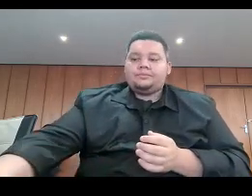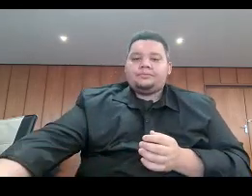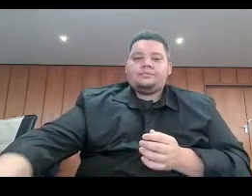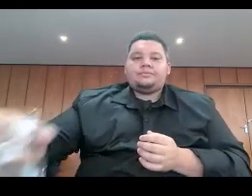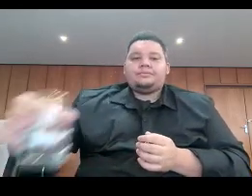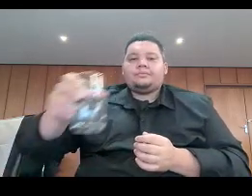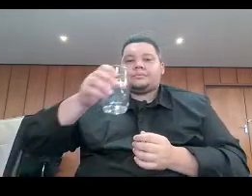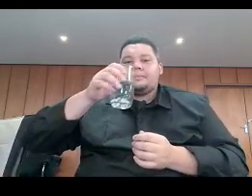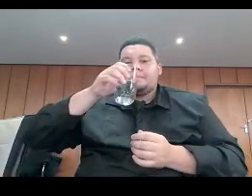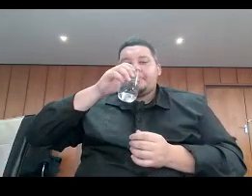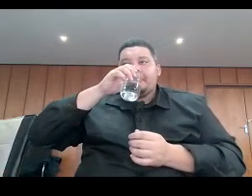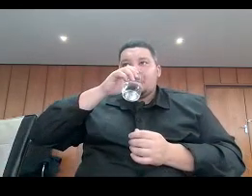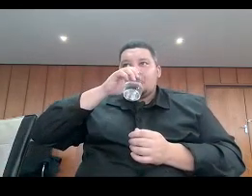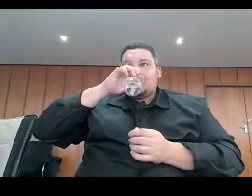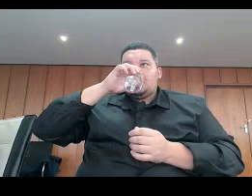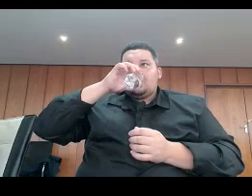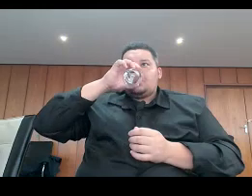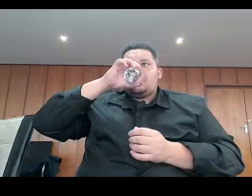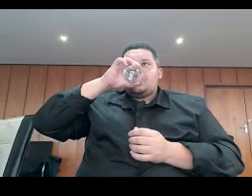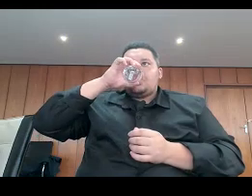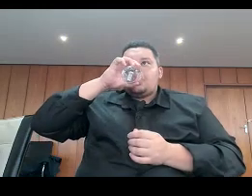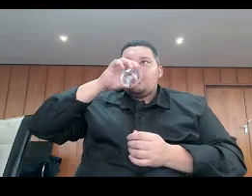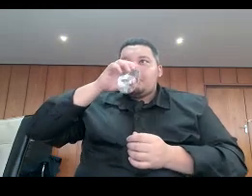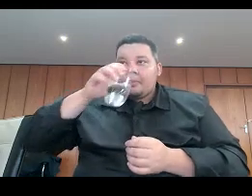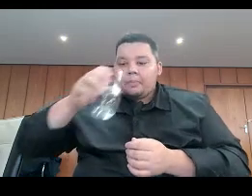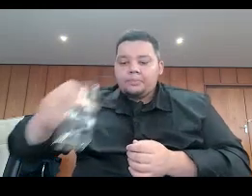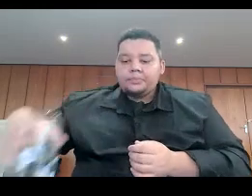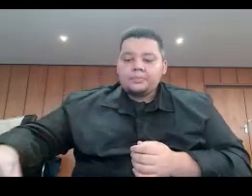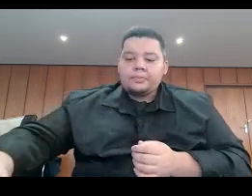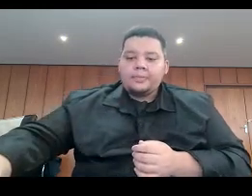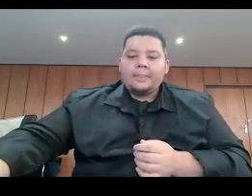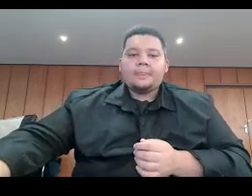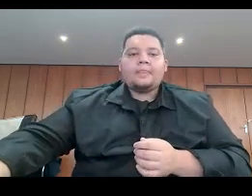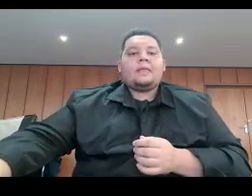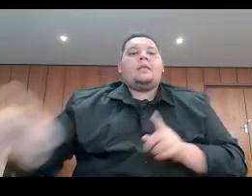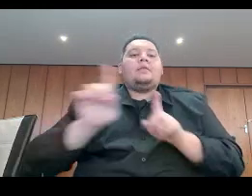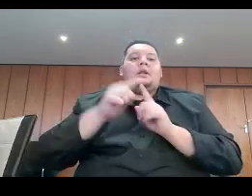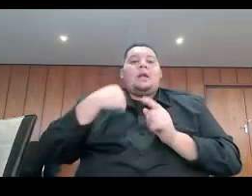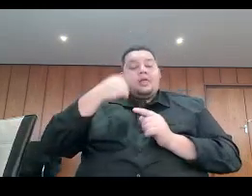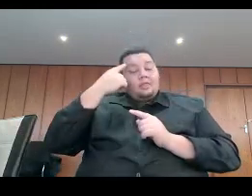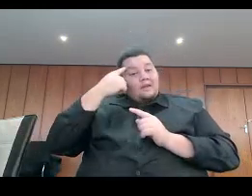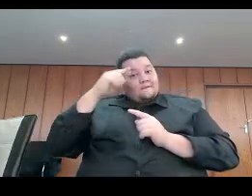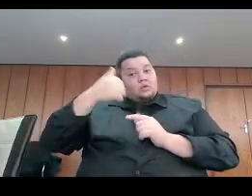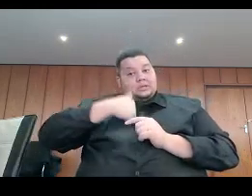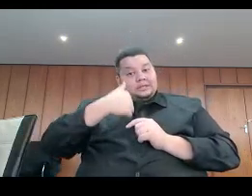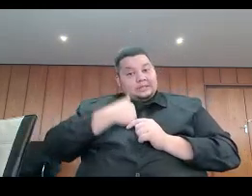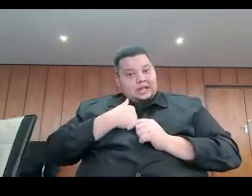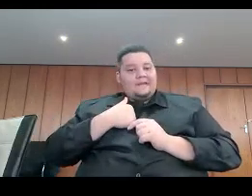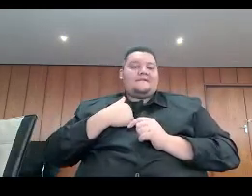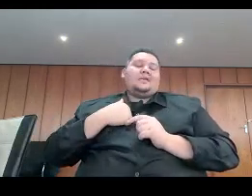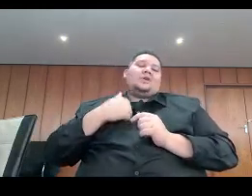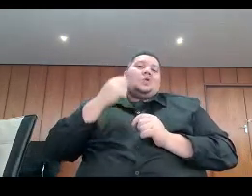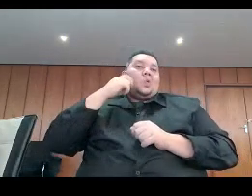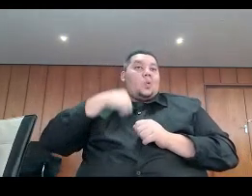And I think if Jill and I wanted to say something very important for today, it's about research funding for African